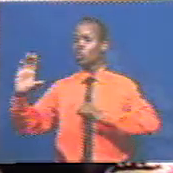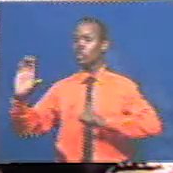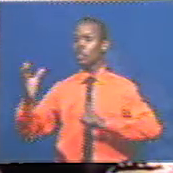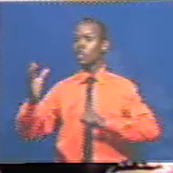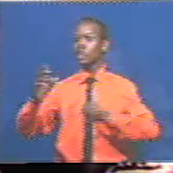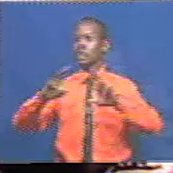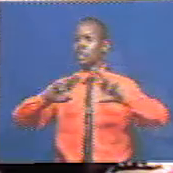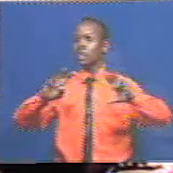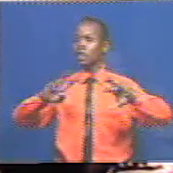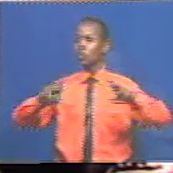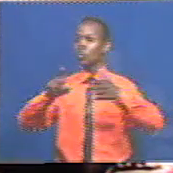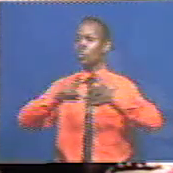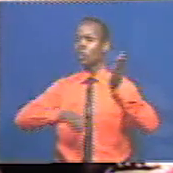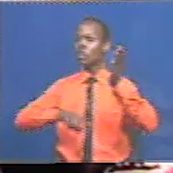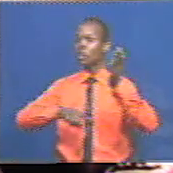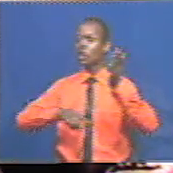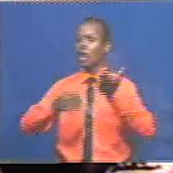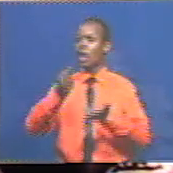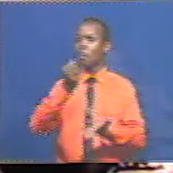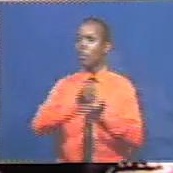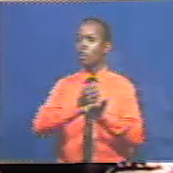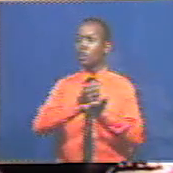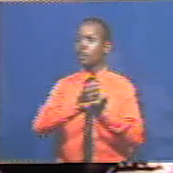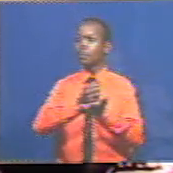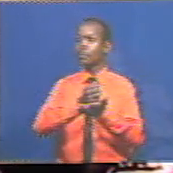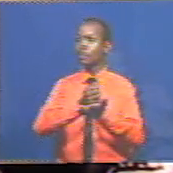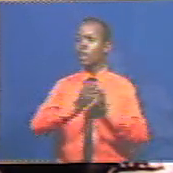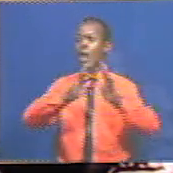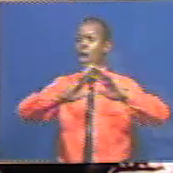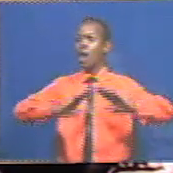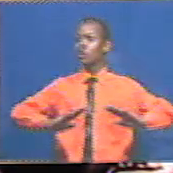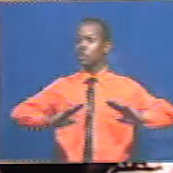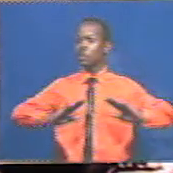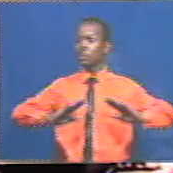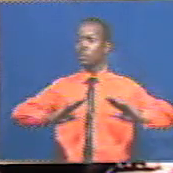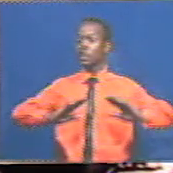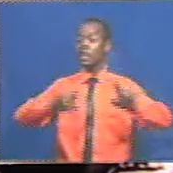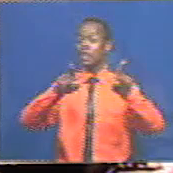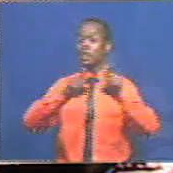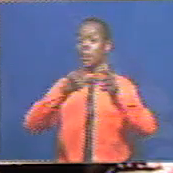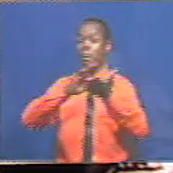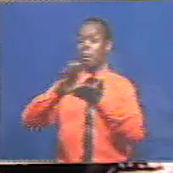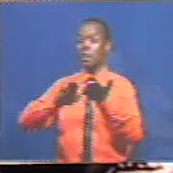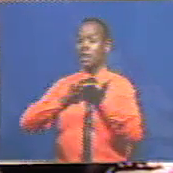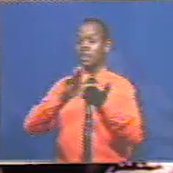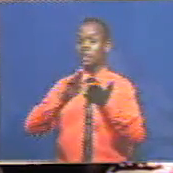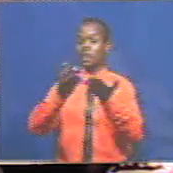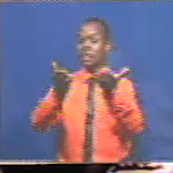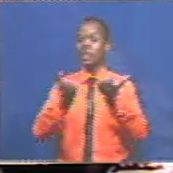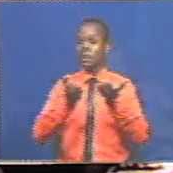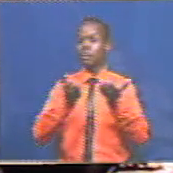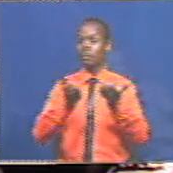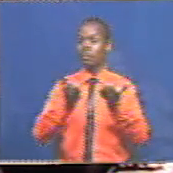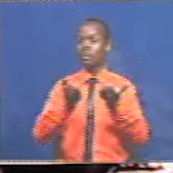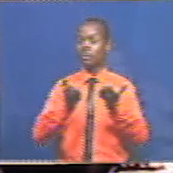the employment for housing basic facilities basic amenities and